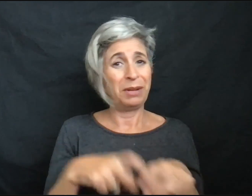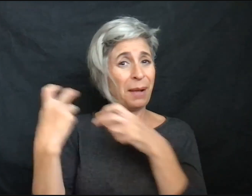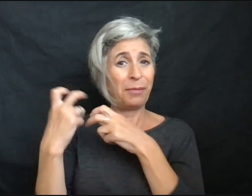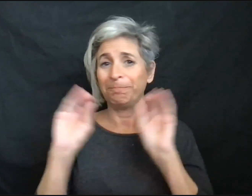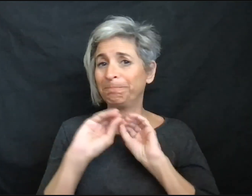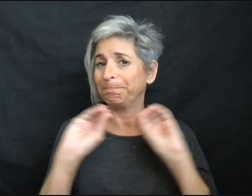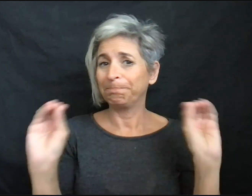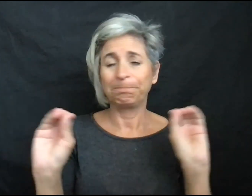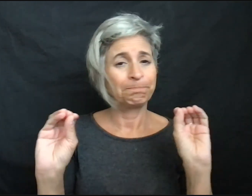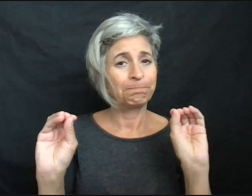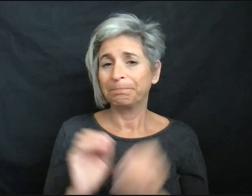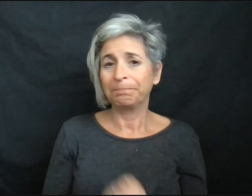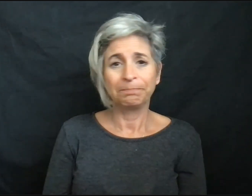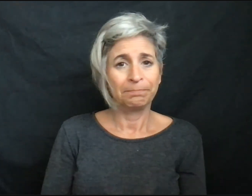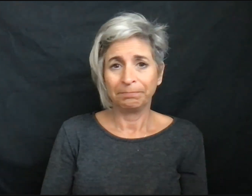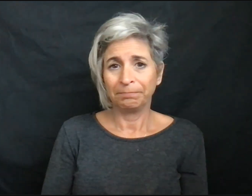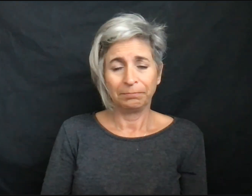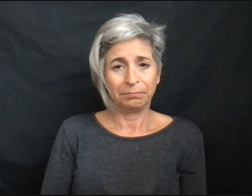time.